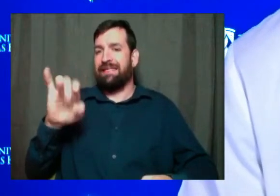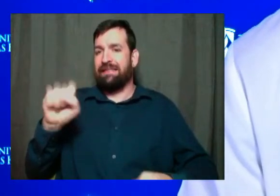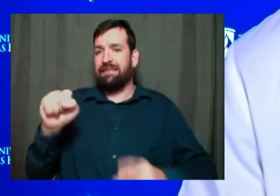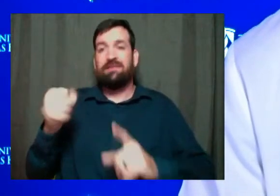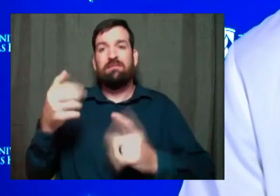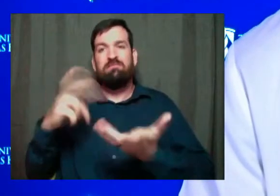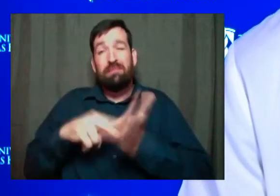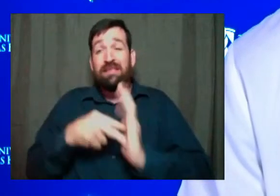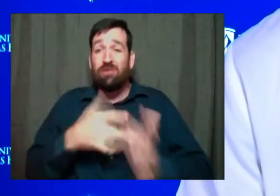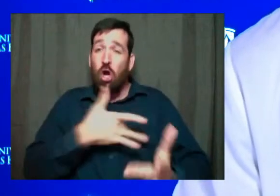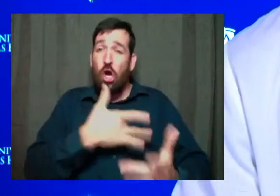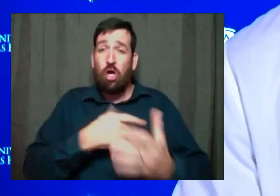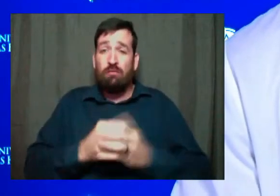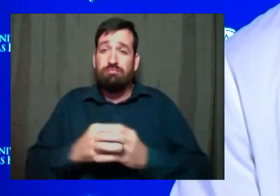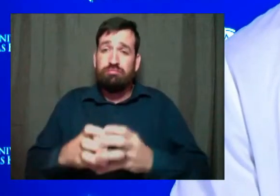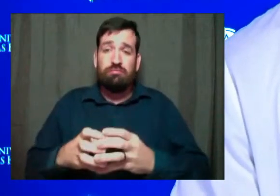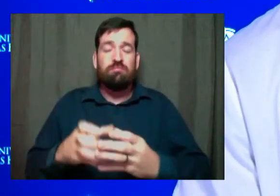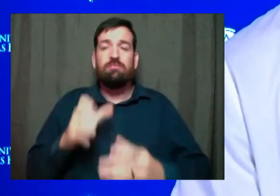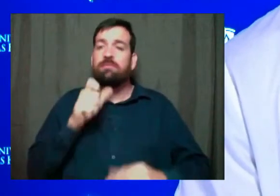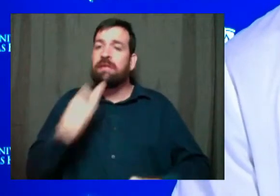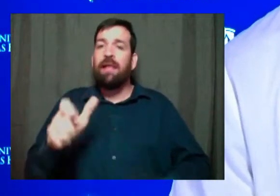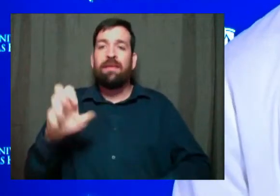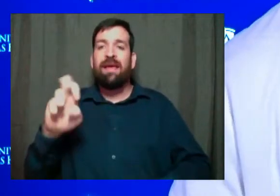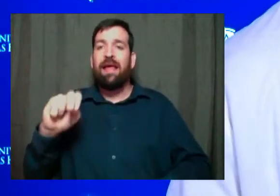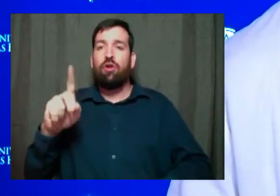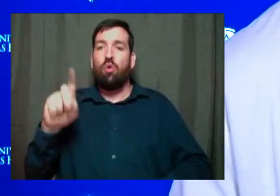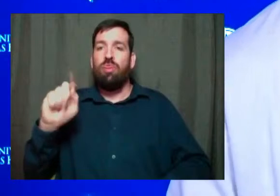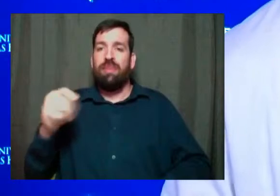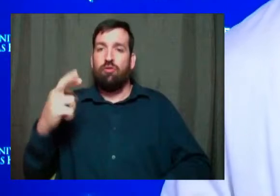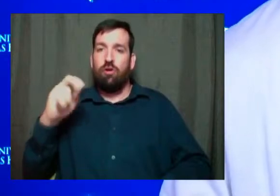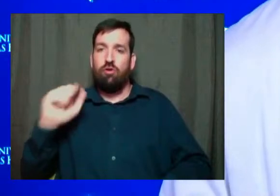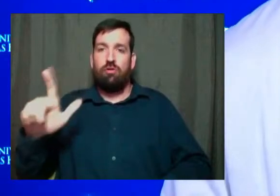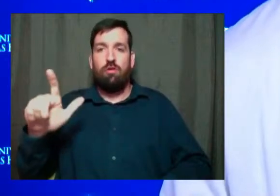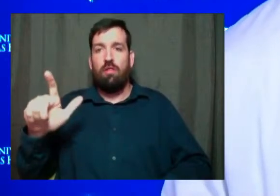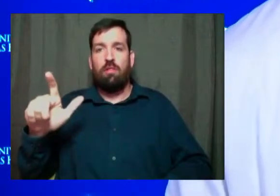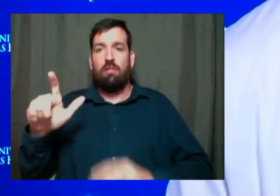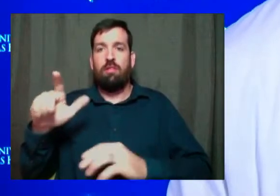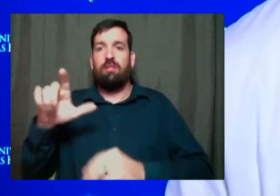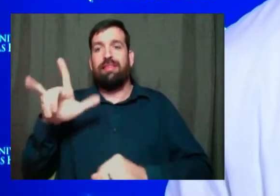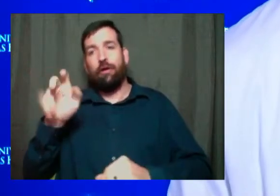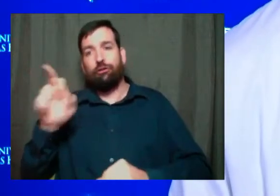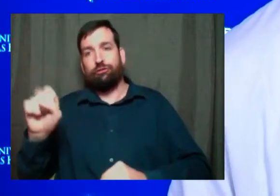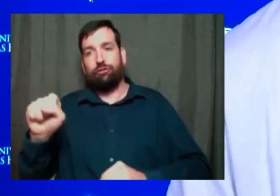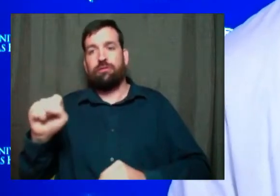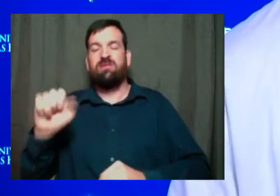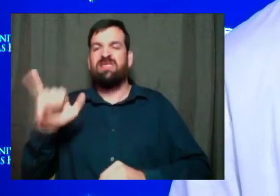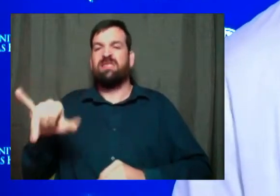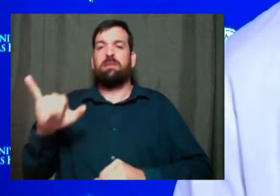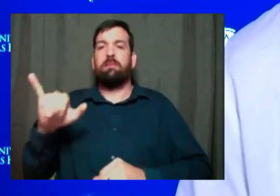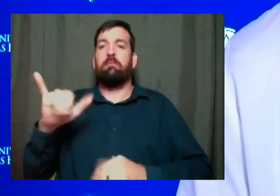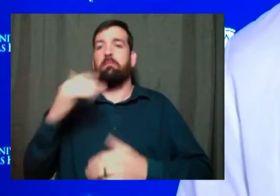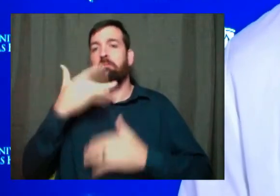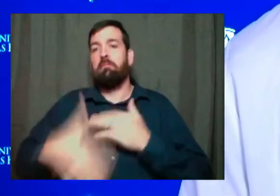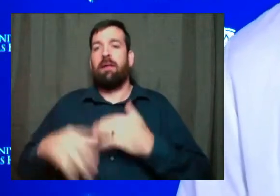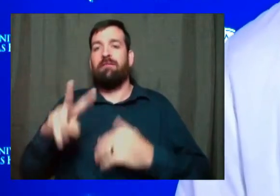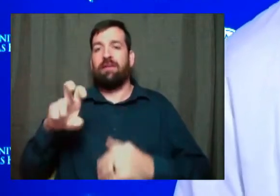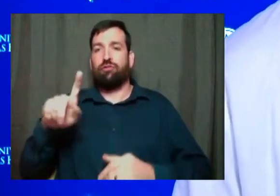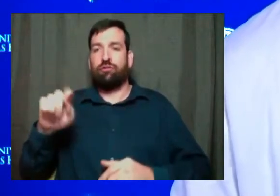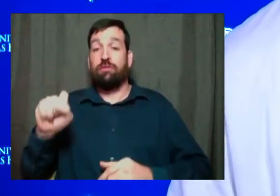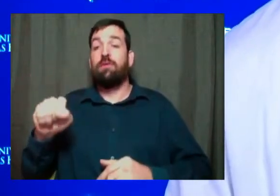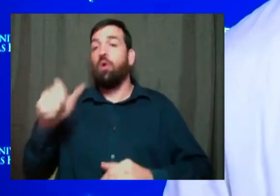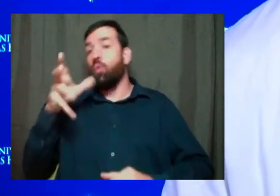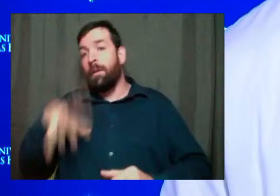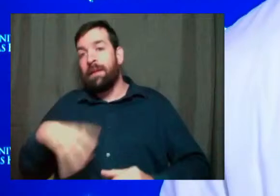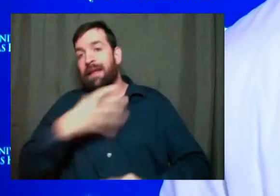in the endothelial layers, which is your blood cells essentially. We've seen this with women in pregnancy. The vaccines offer